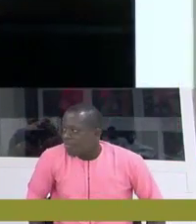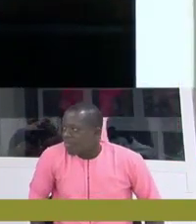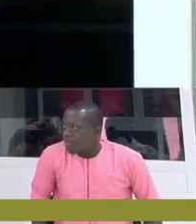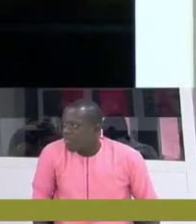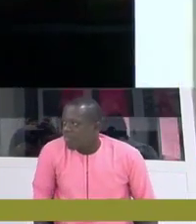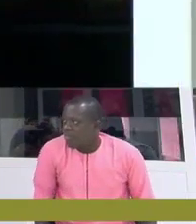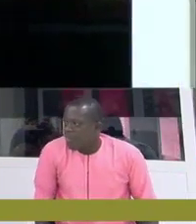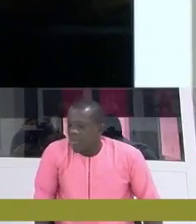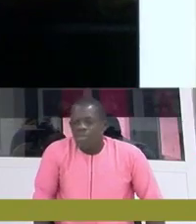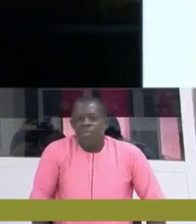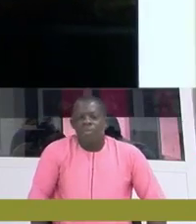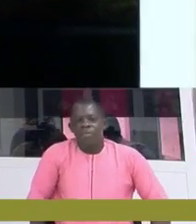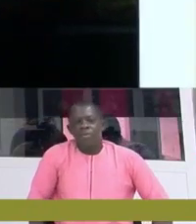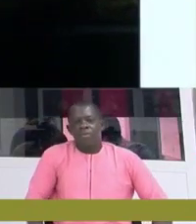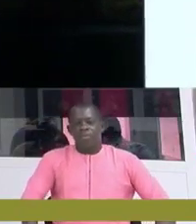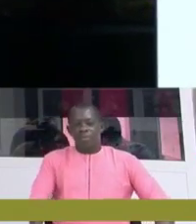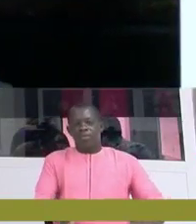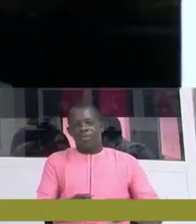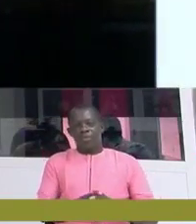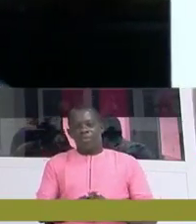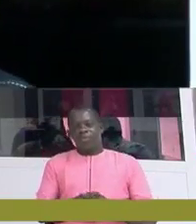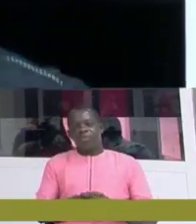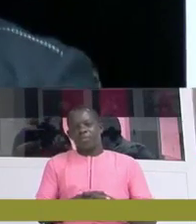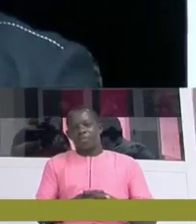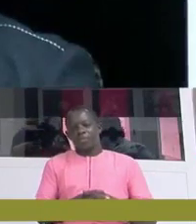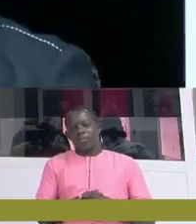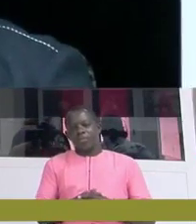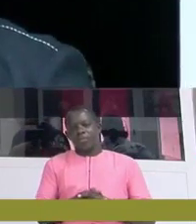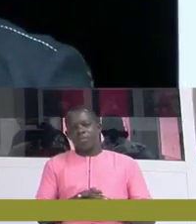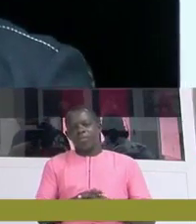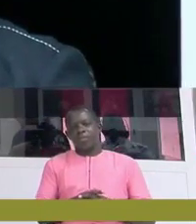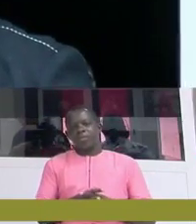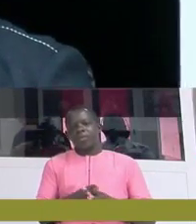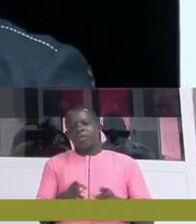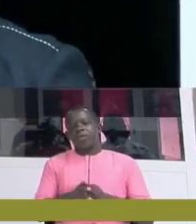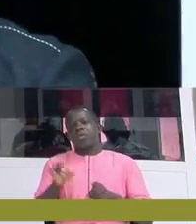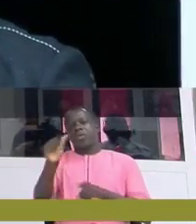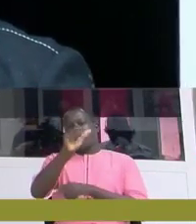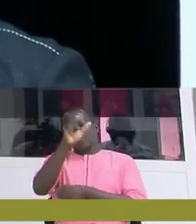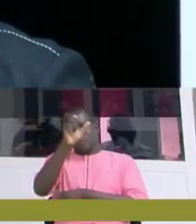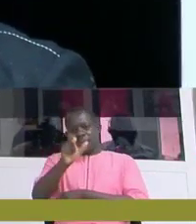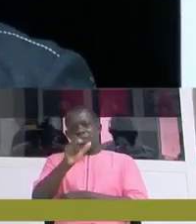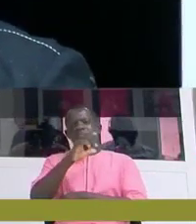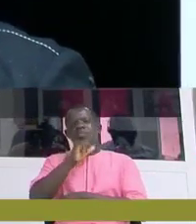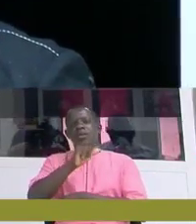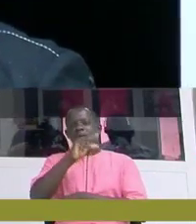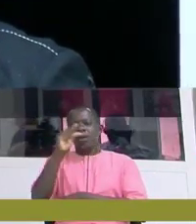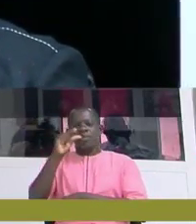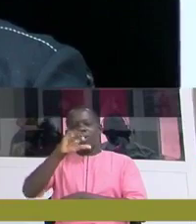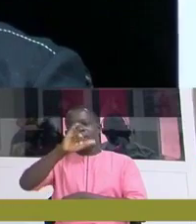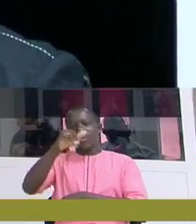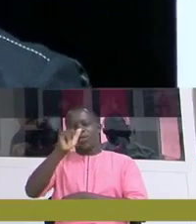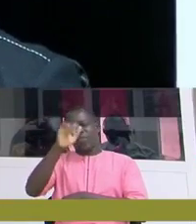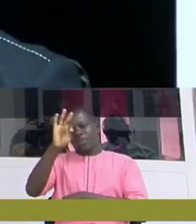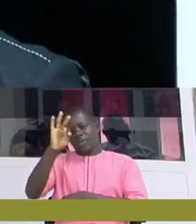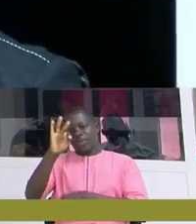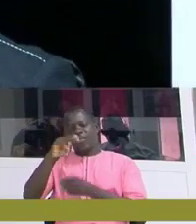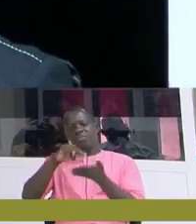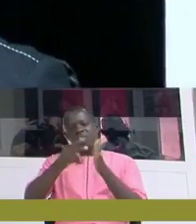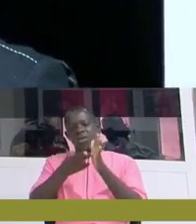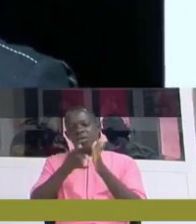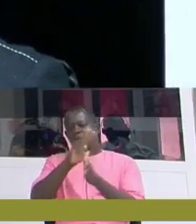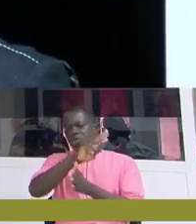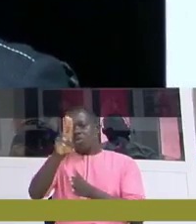Slow down a bit. Okay. So the other man is called Jaffa Jaffa. You told him that Jaffa Jaffa is not a name.